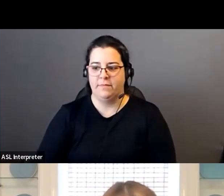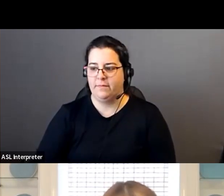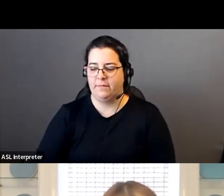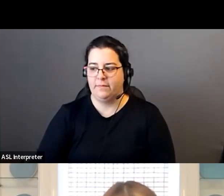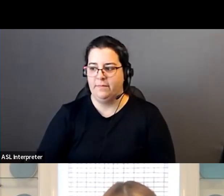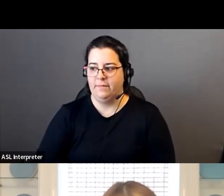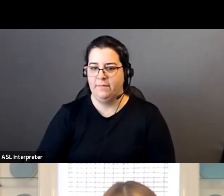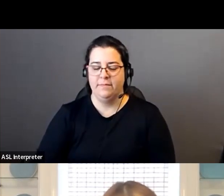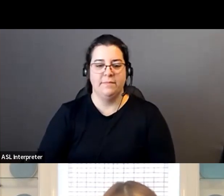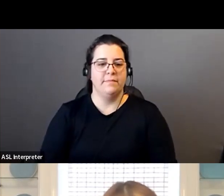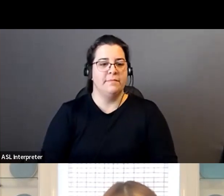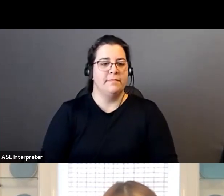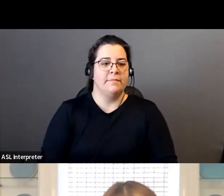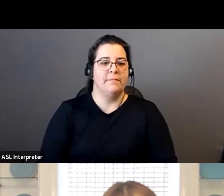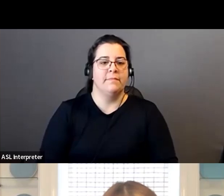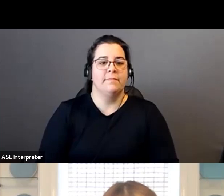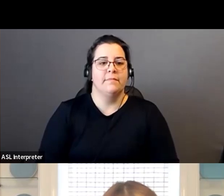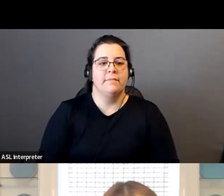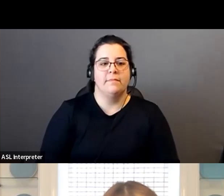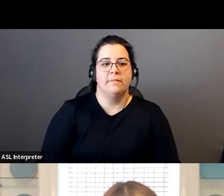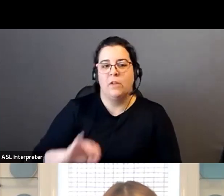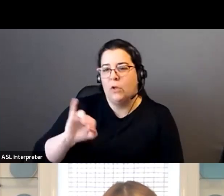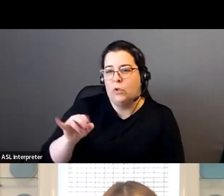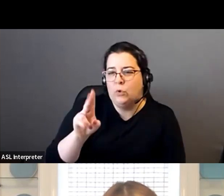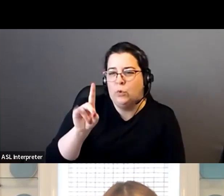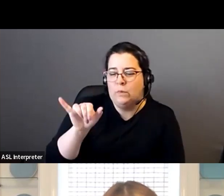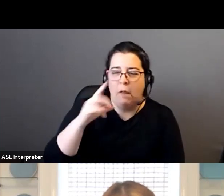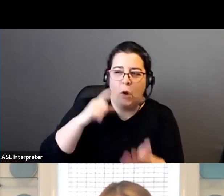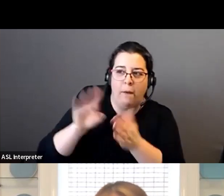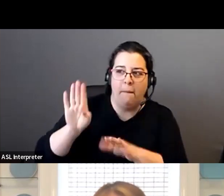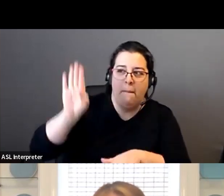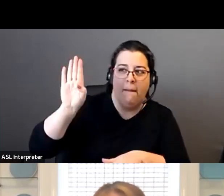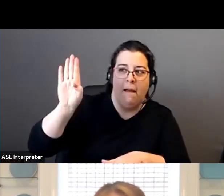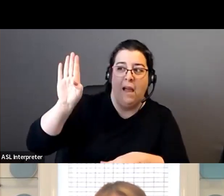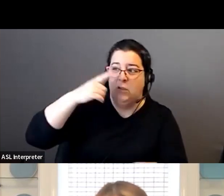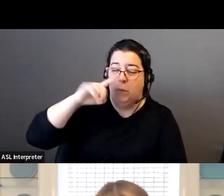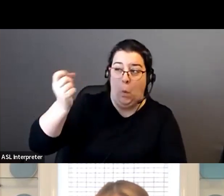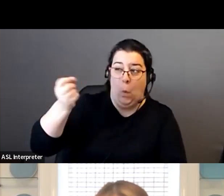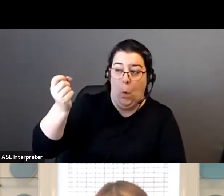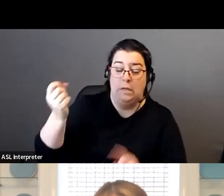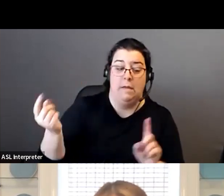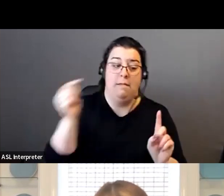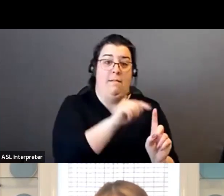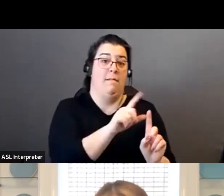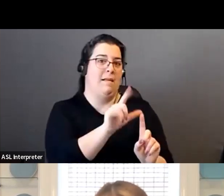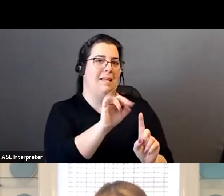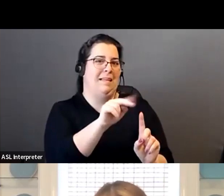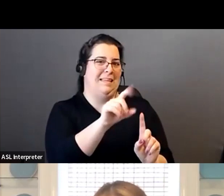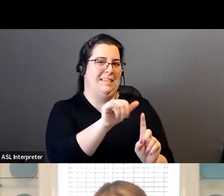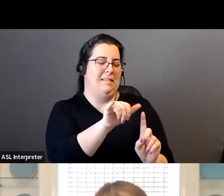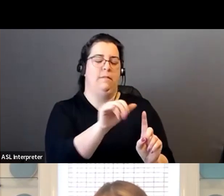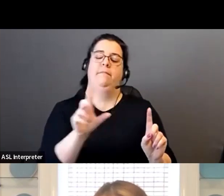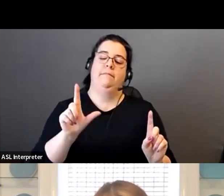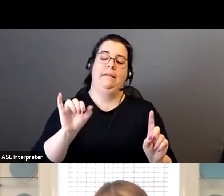sorry, Jordan. Judy, I know your hand is up, but we actually had Lyndon who dropped her question in the chat